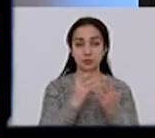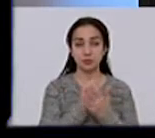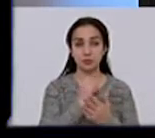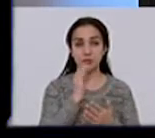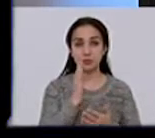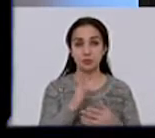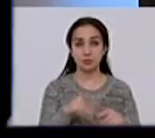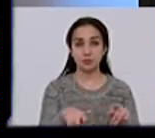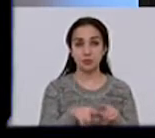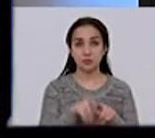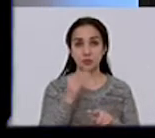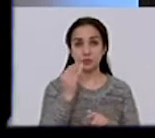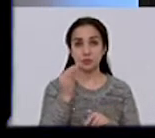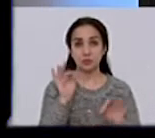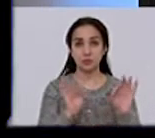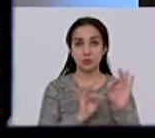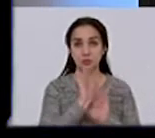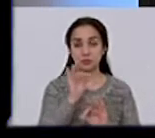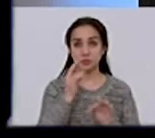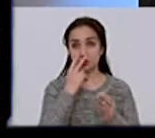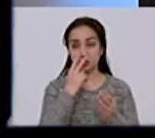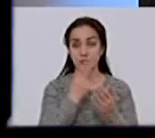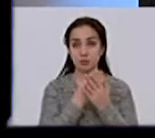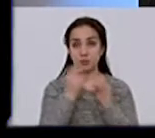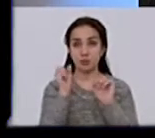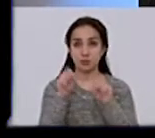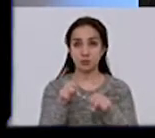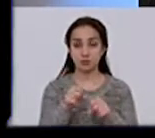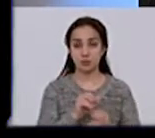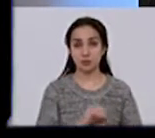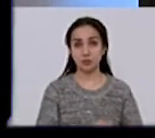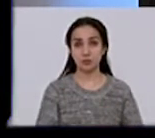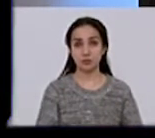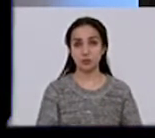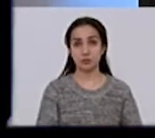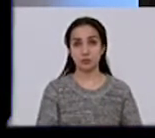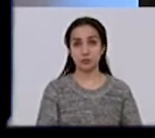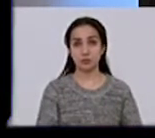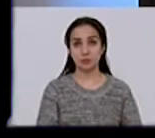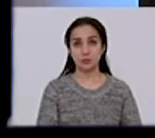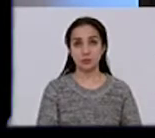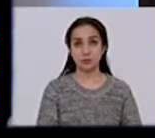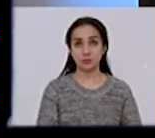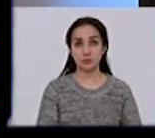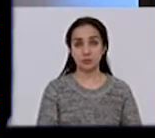bo'ladi. Buni ushbu chizmada ham tasvirini ko'rishimiz mumkin bo'ladi.